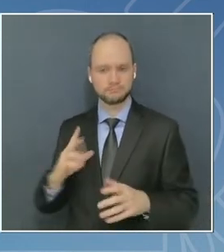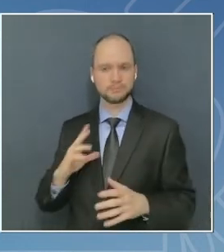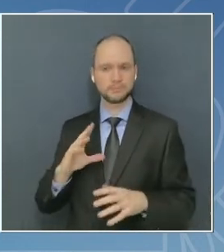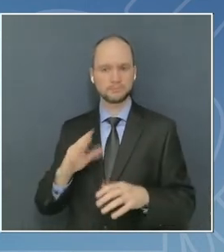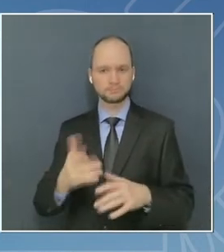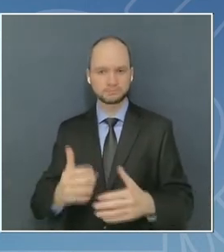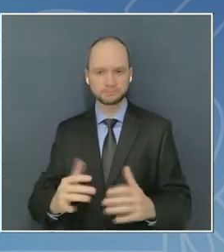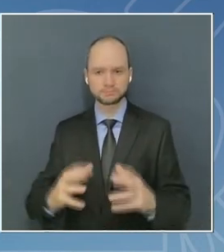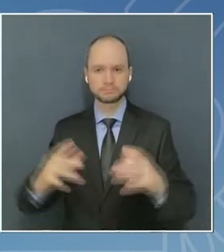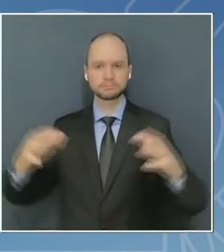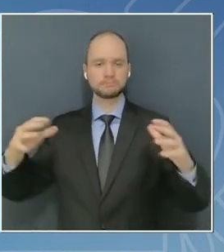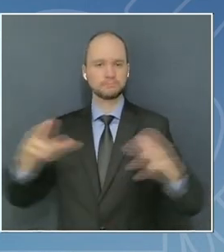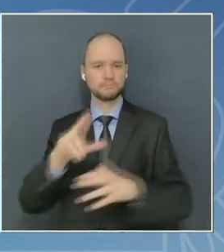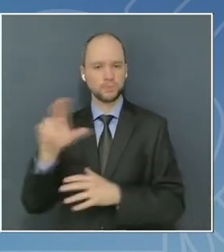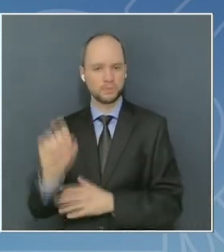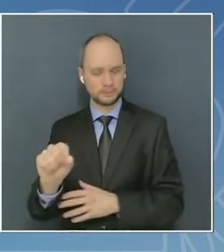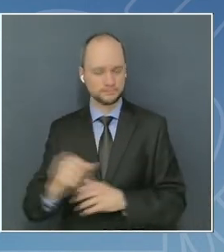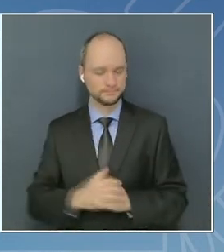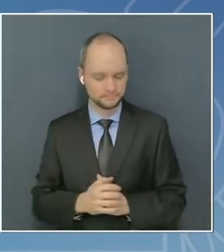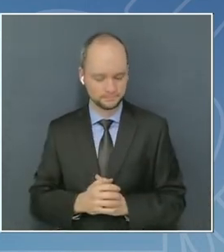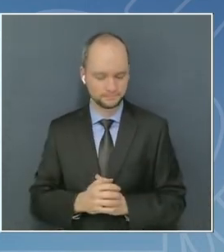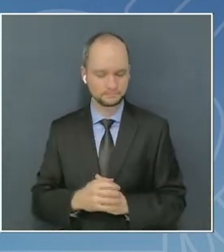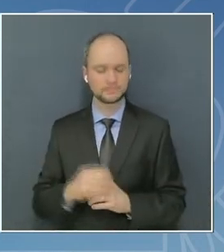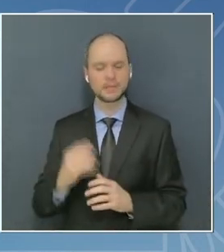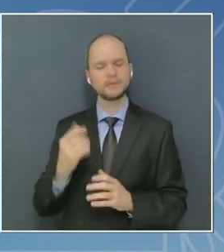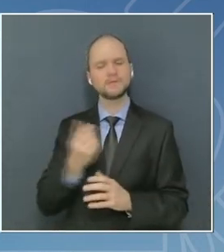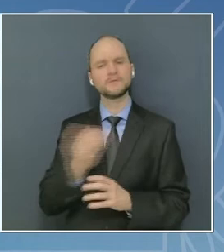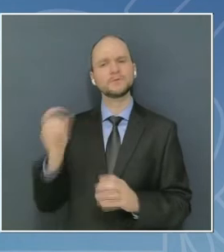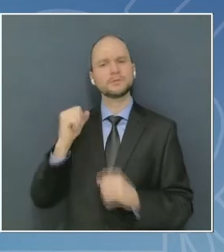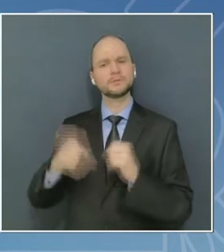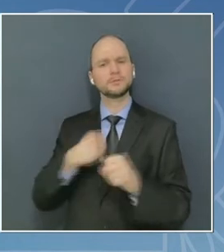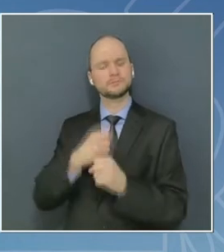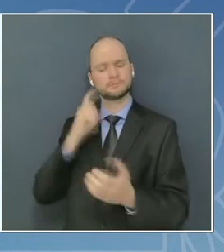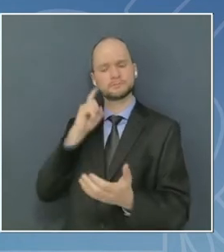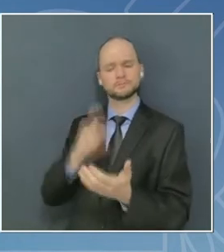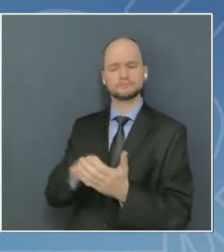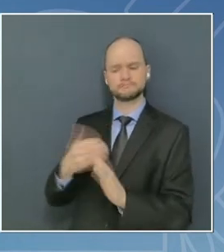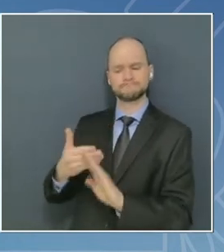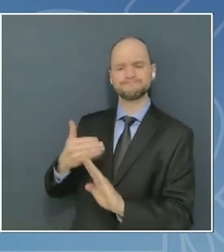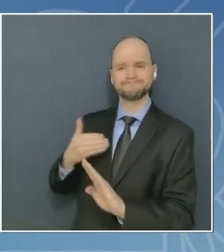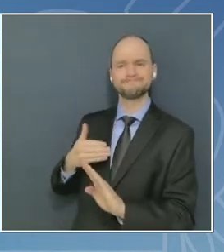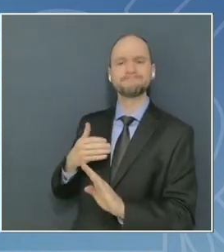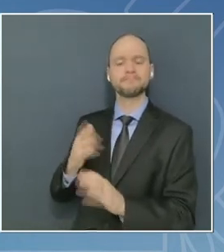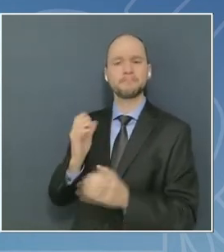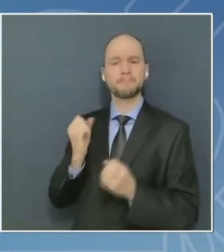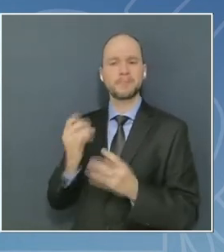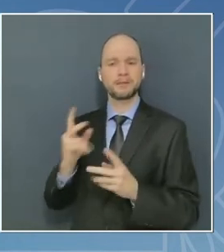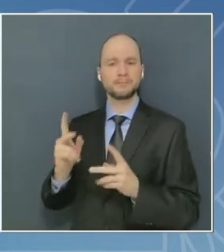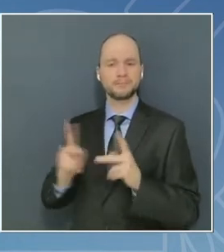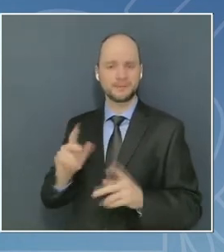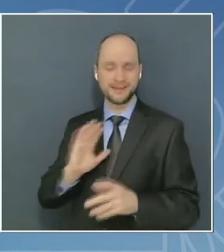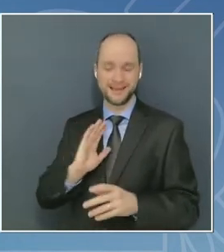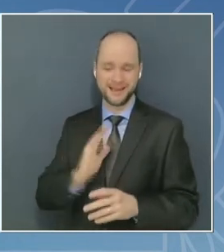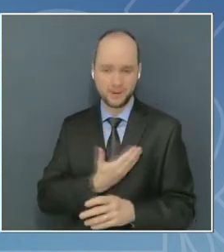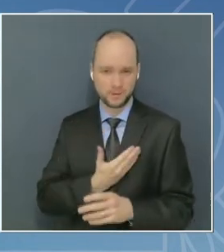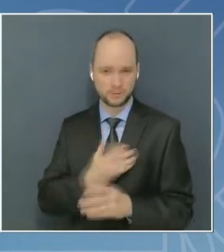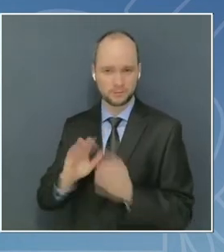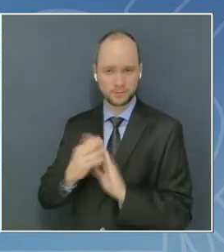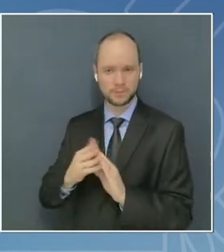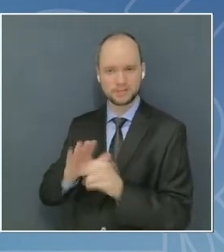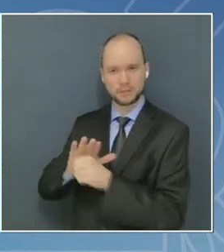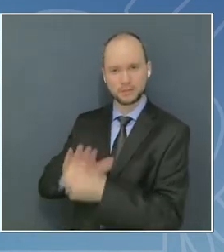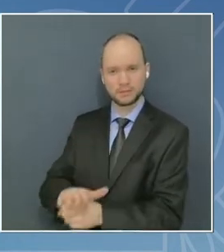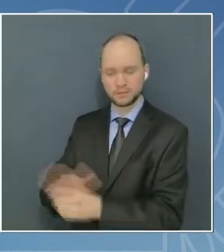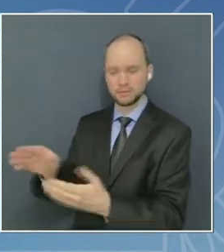past few years where members of our communities were pushed down and kicked, shoved and spit on simply because of the color of